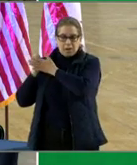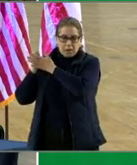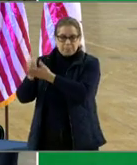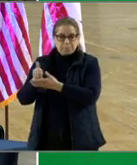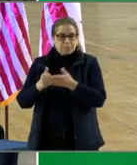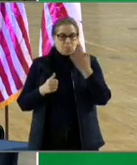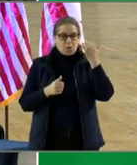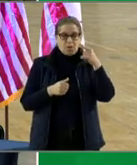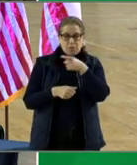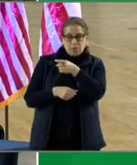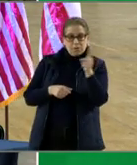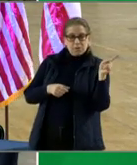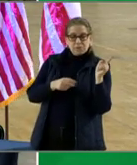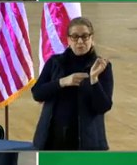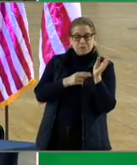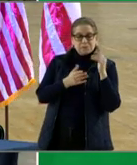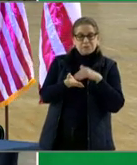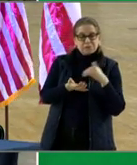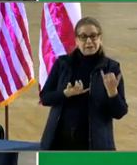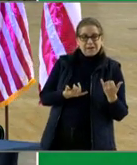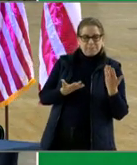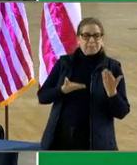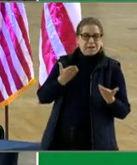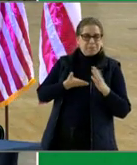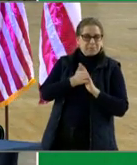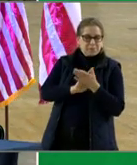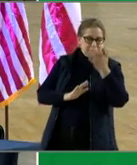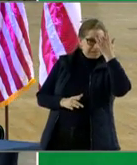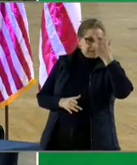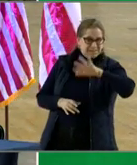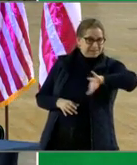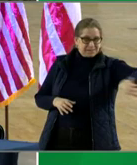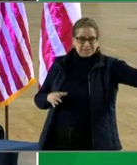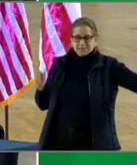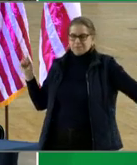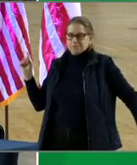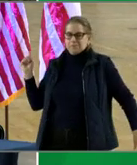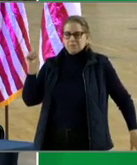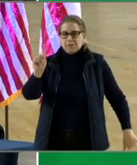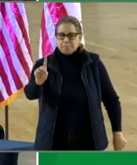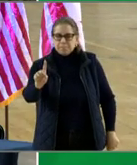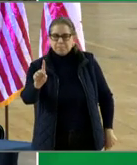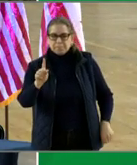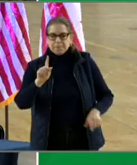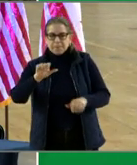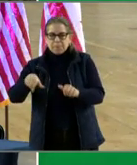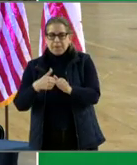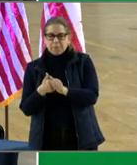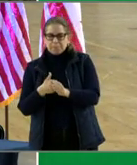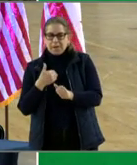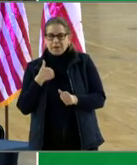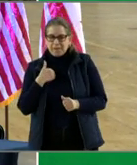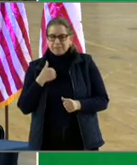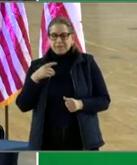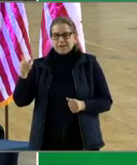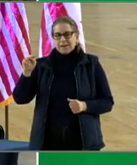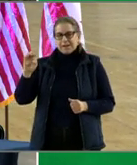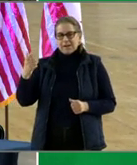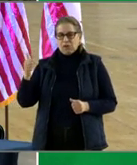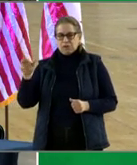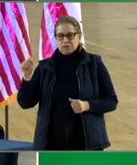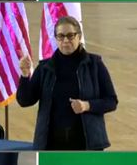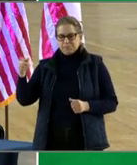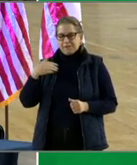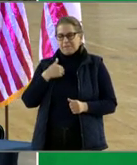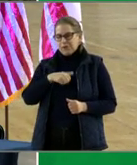question. As we look at our surge, the surge is really looked at in 3 factors as we're looking at it from the government